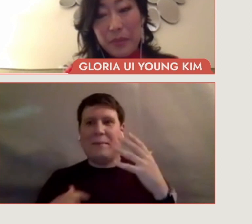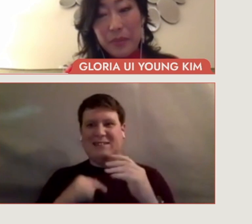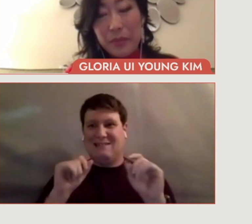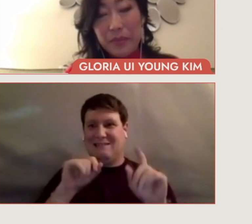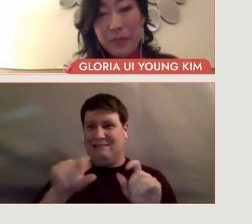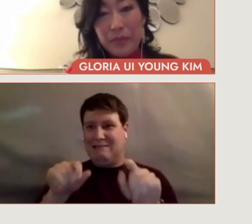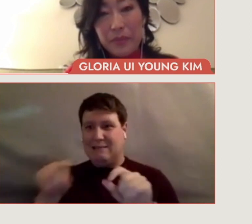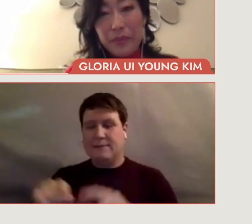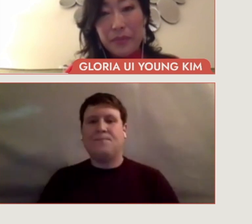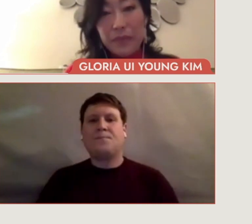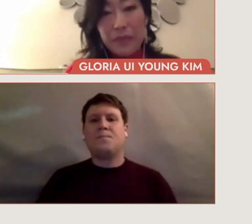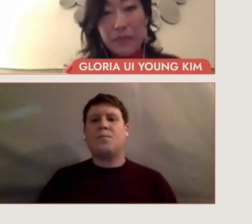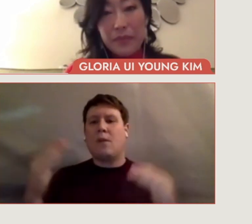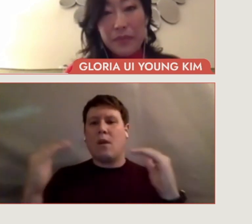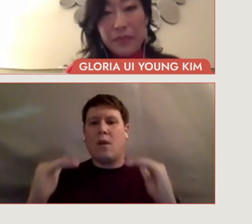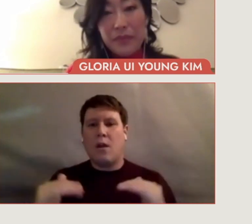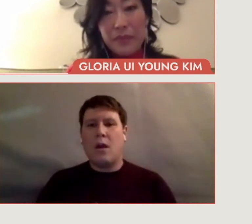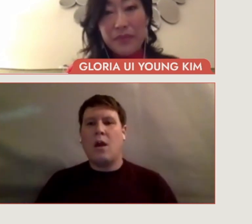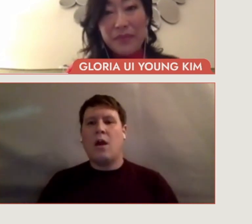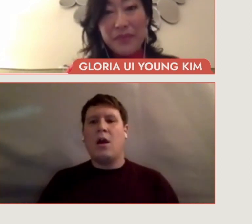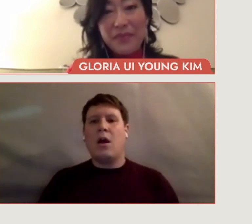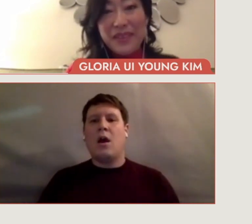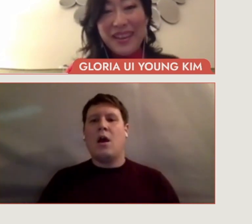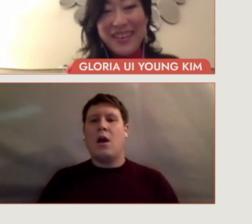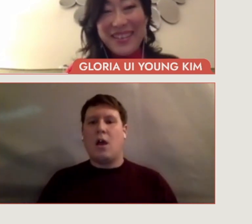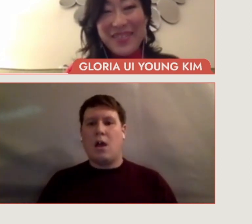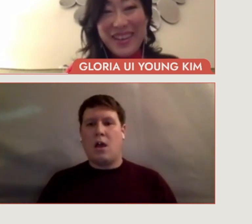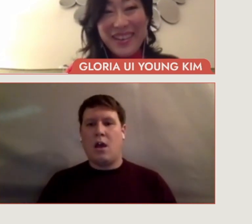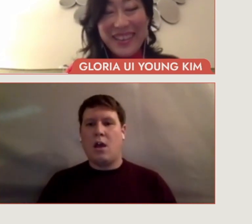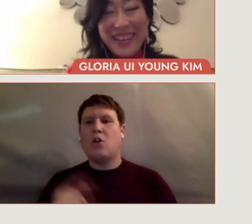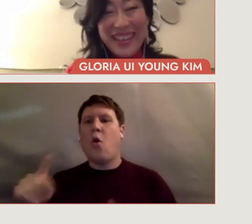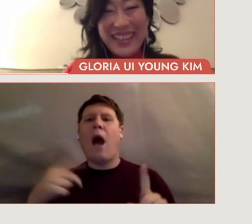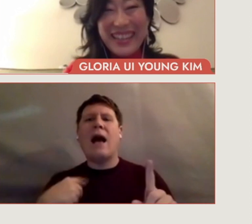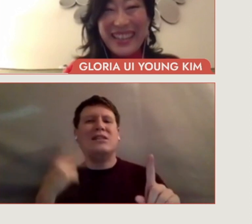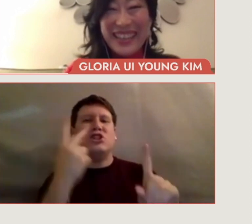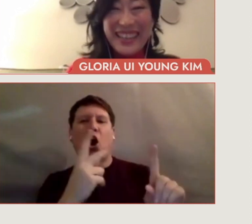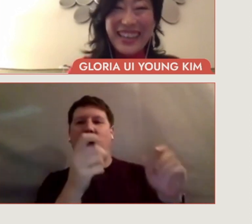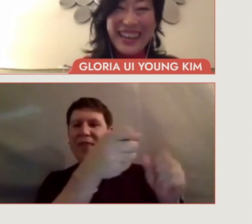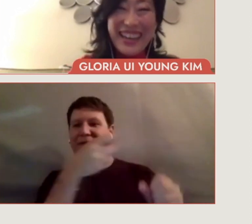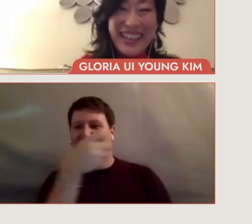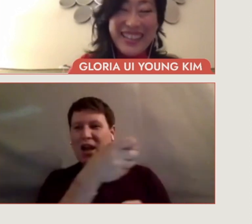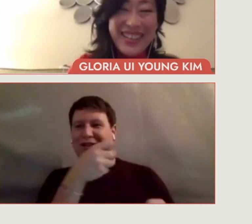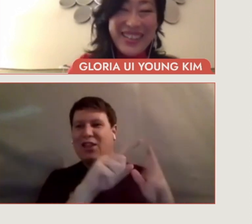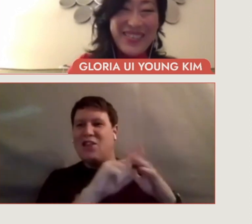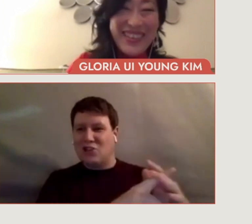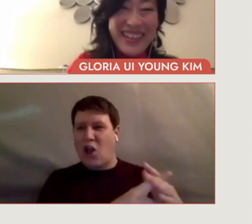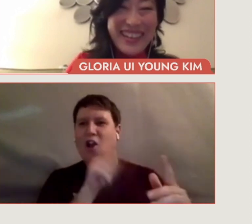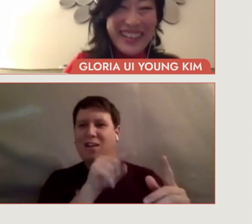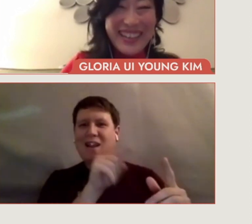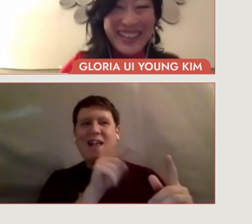Third question is, there was a Land of the Morning Calm brochure on the fridge in the beginning of the film. Somebody caught that. That's awesome.